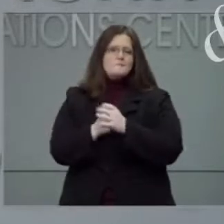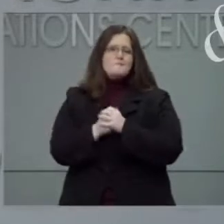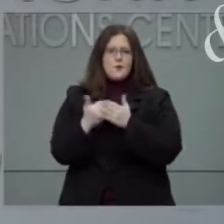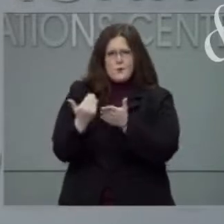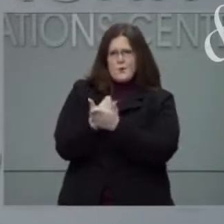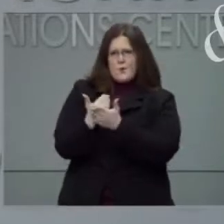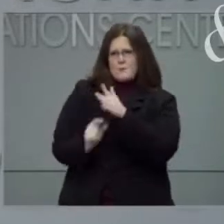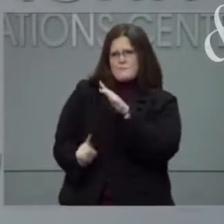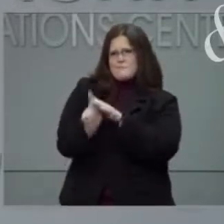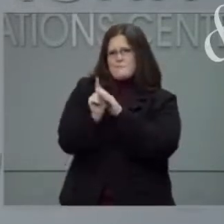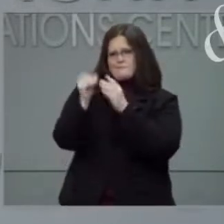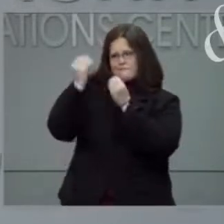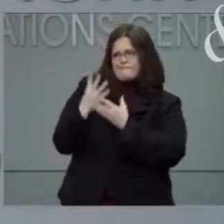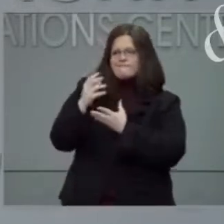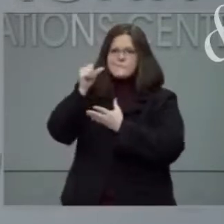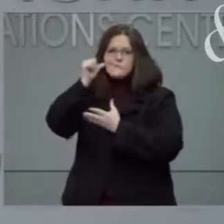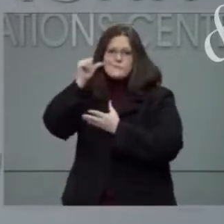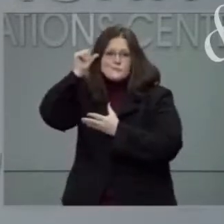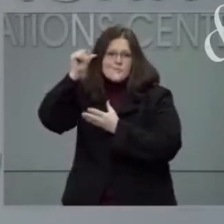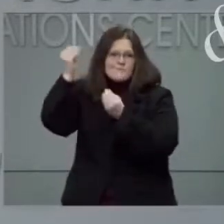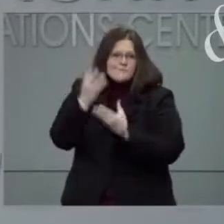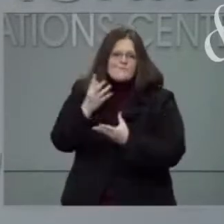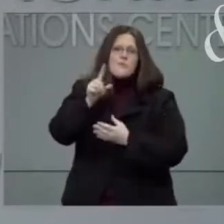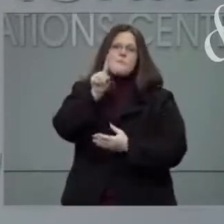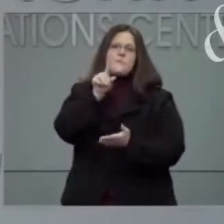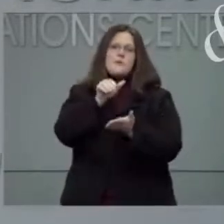1,239 new cases reported since yesterday,